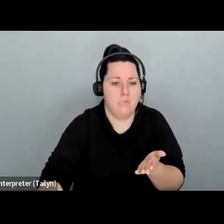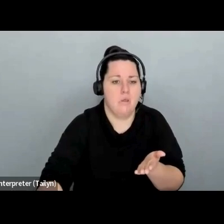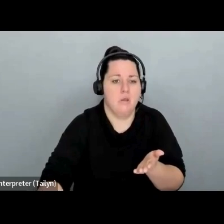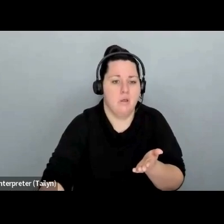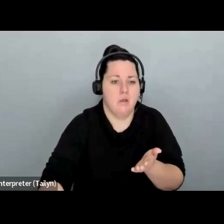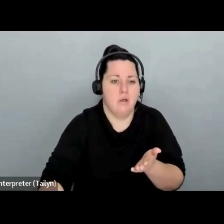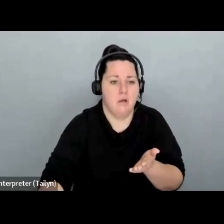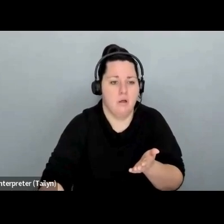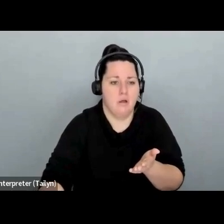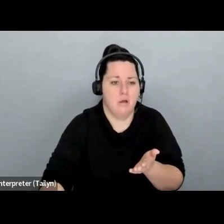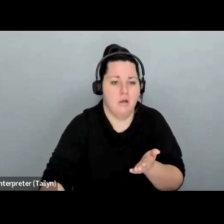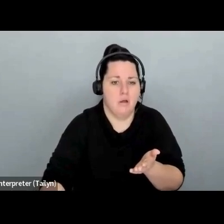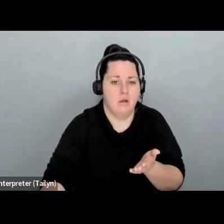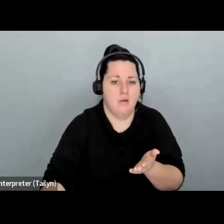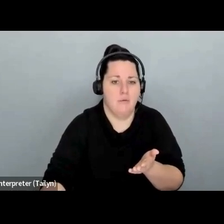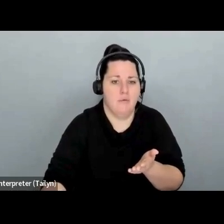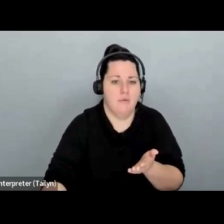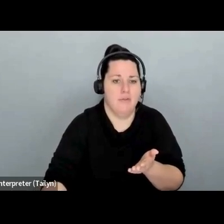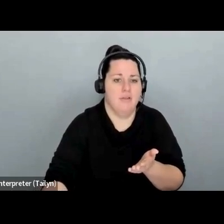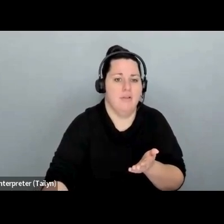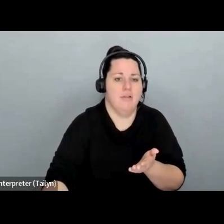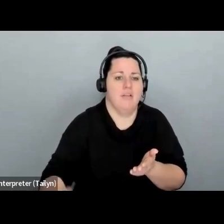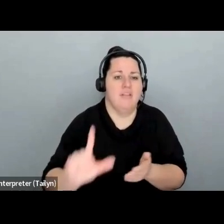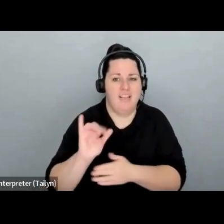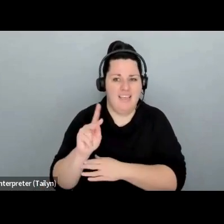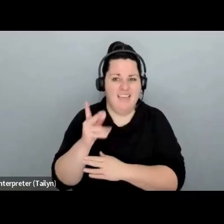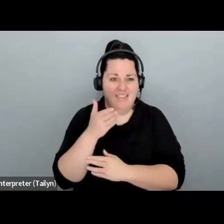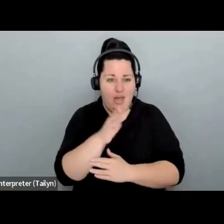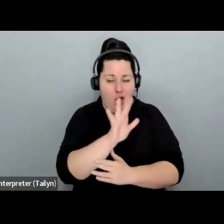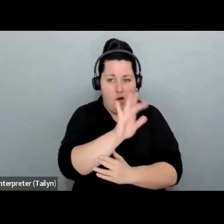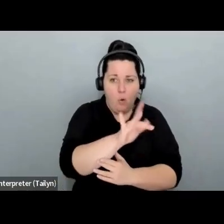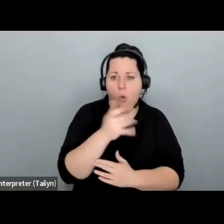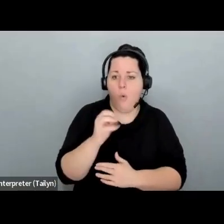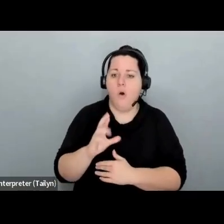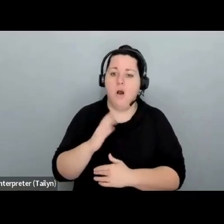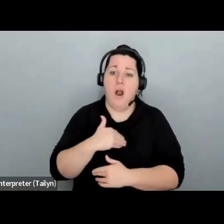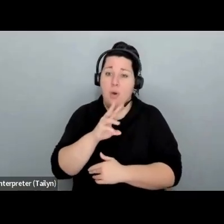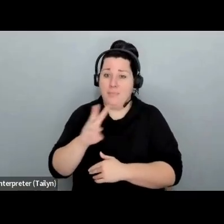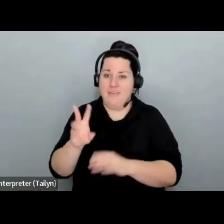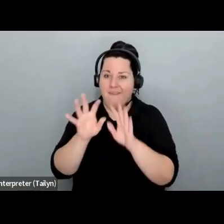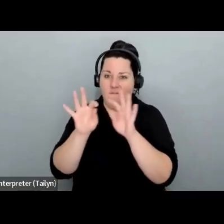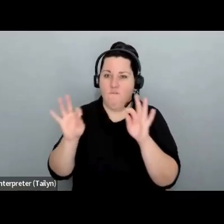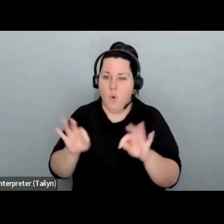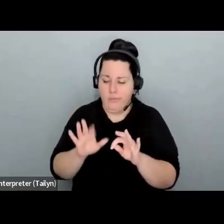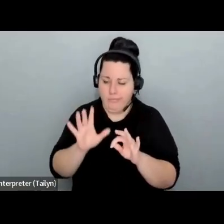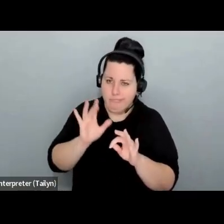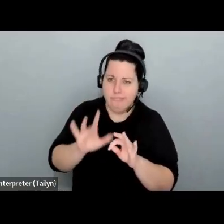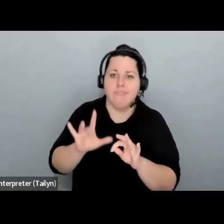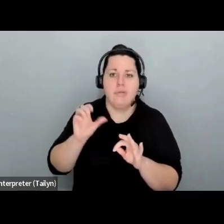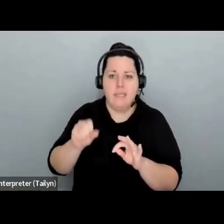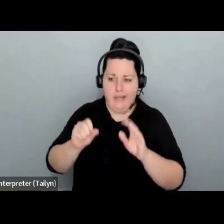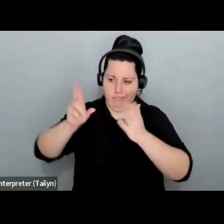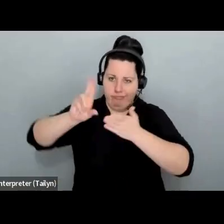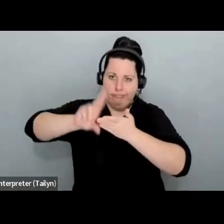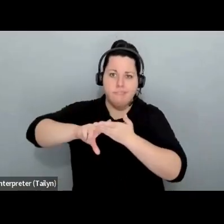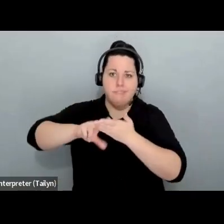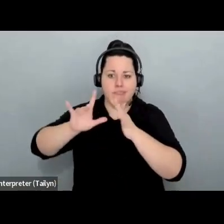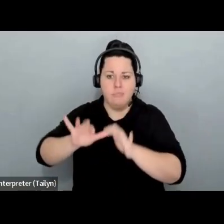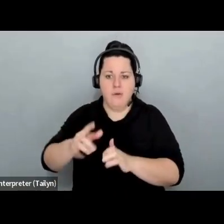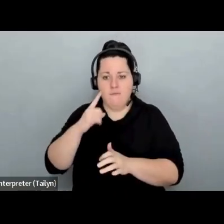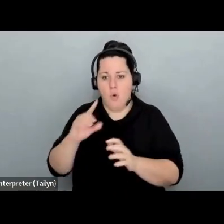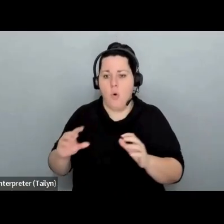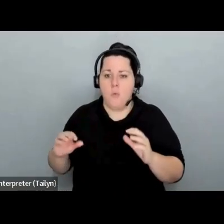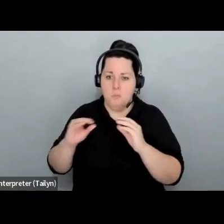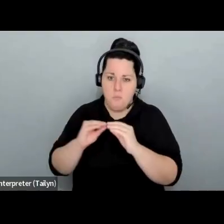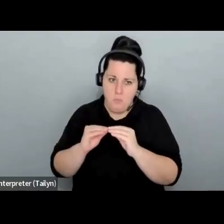The link is on this slide or it's on the forms page of our website to sign up for our some